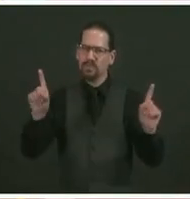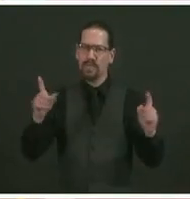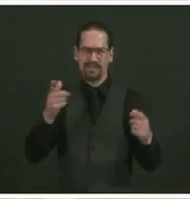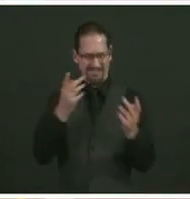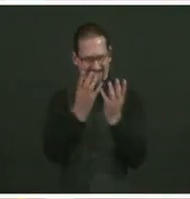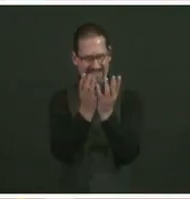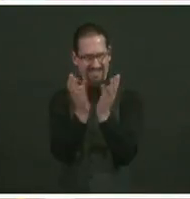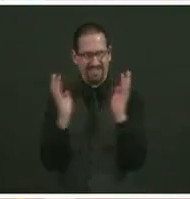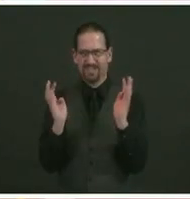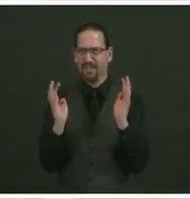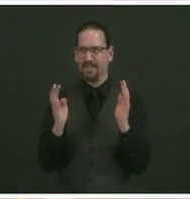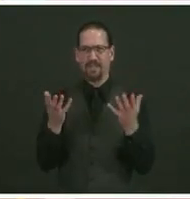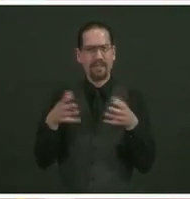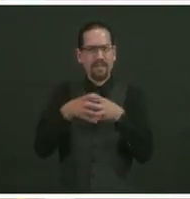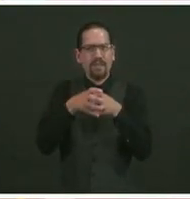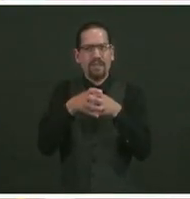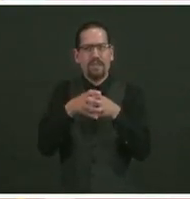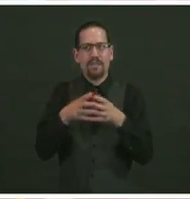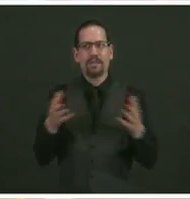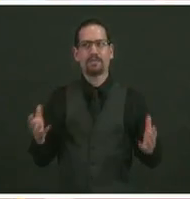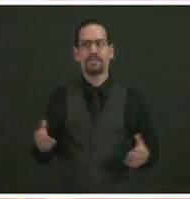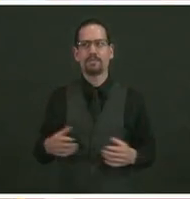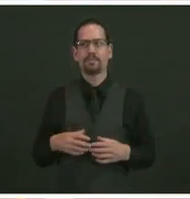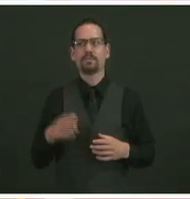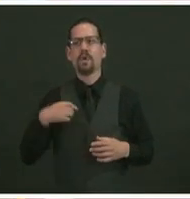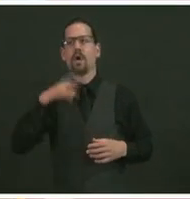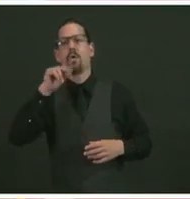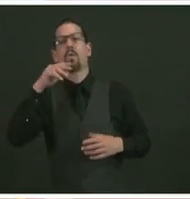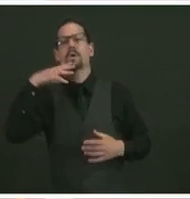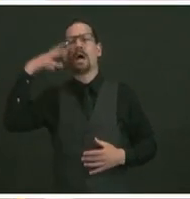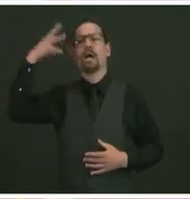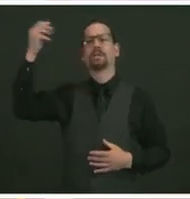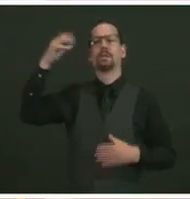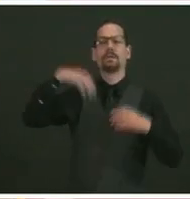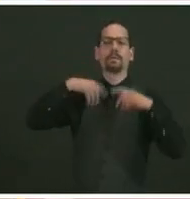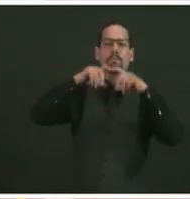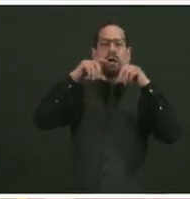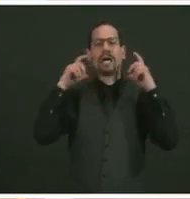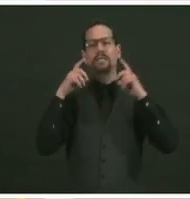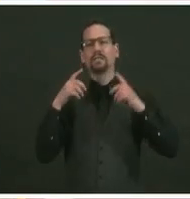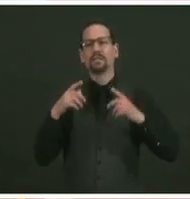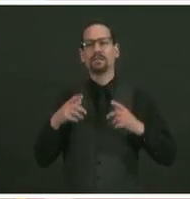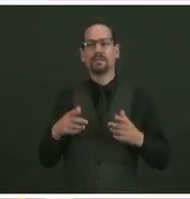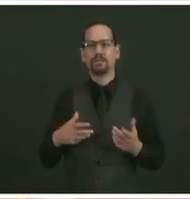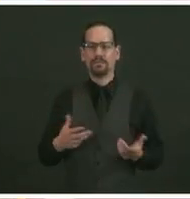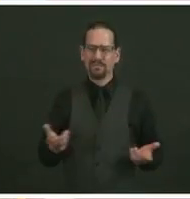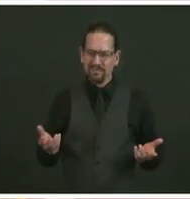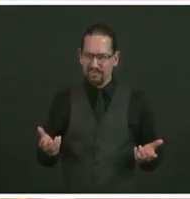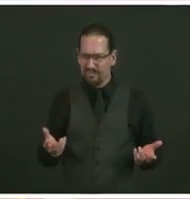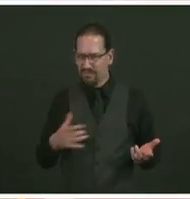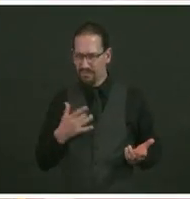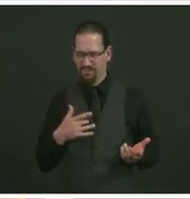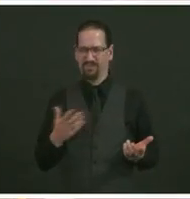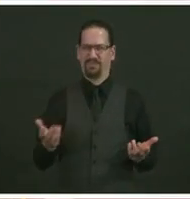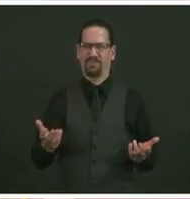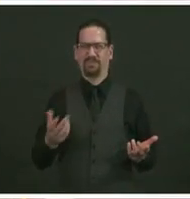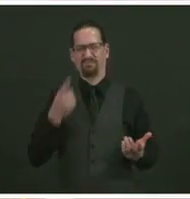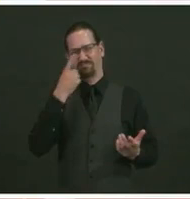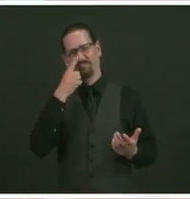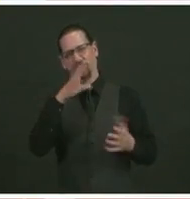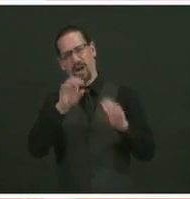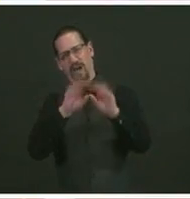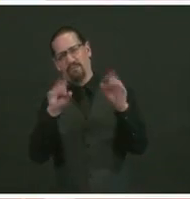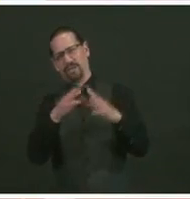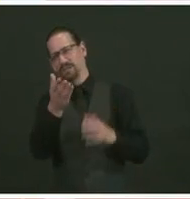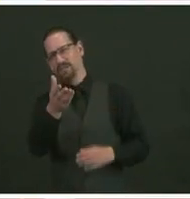know who, said, oh no, we're outside, we have masks on. But could you clarify for people, I was still under the impression, I think a